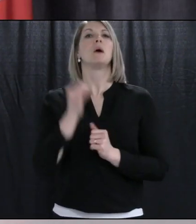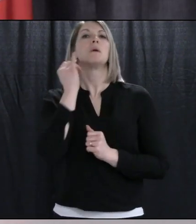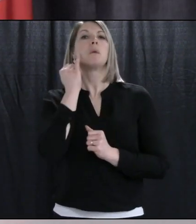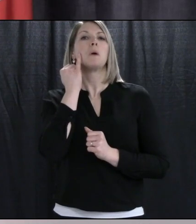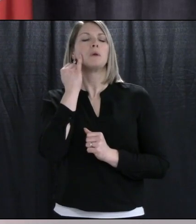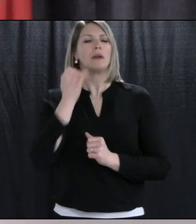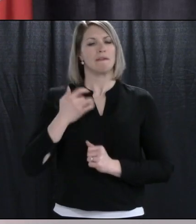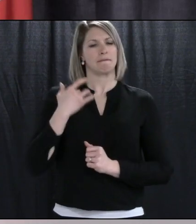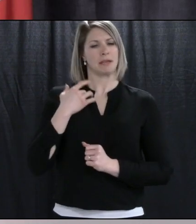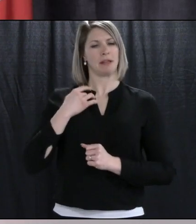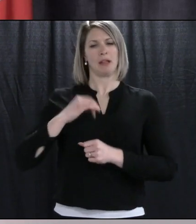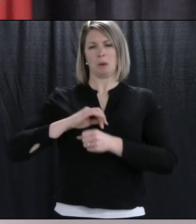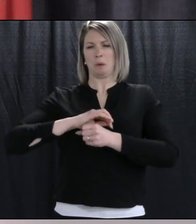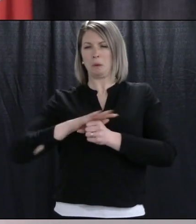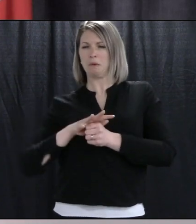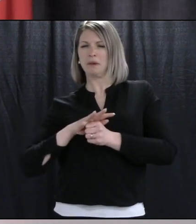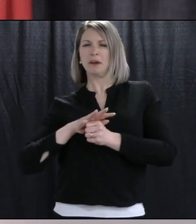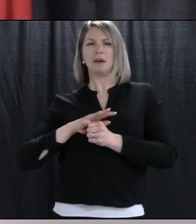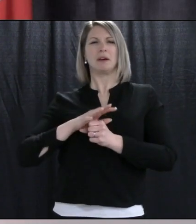or cough,